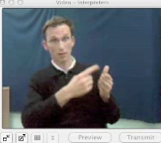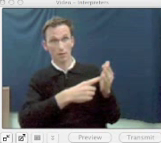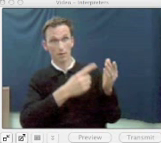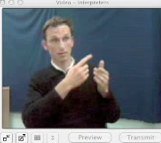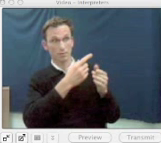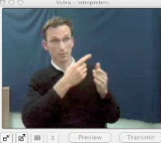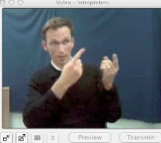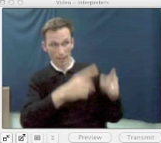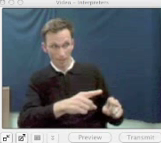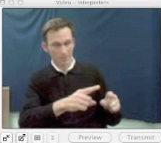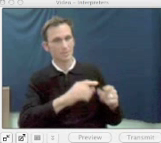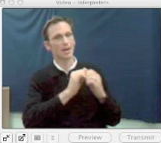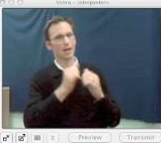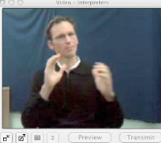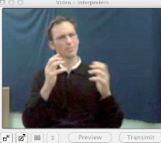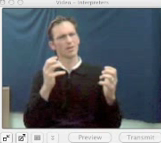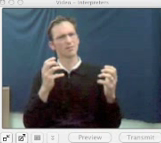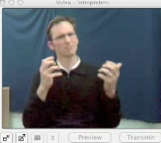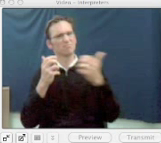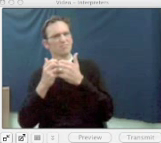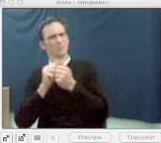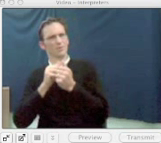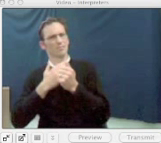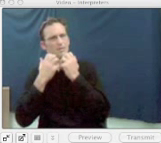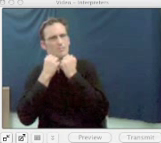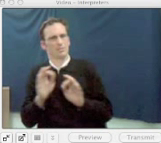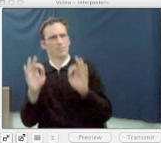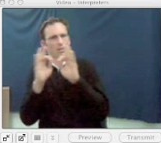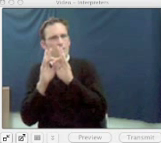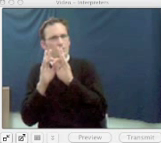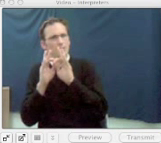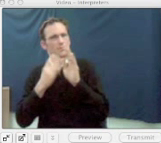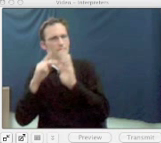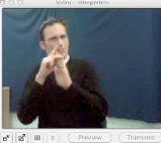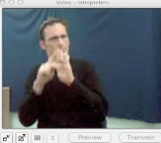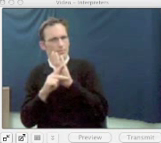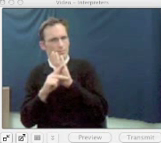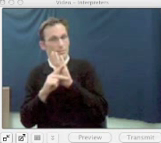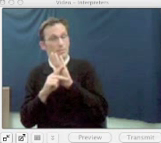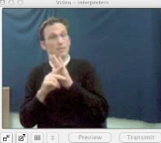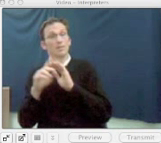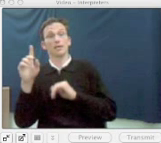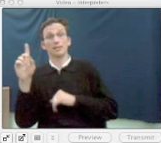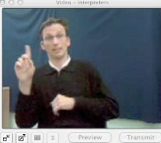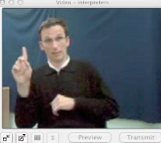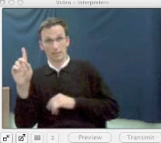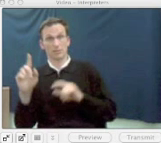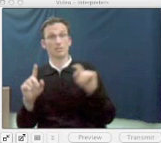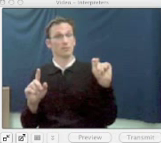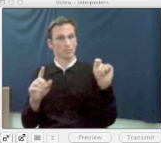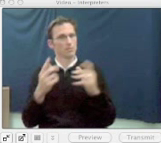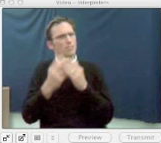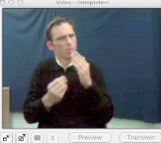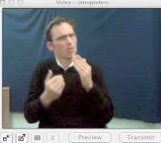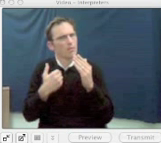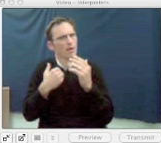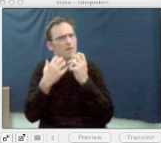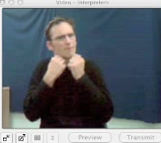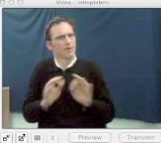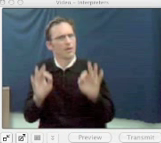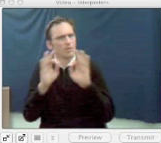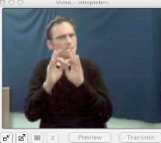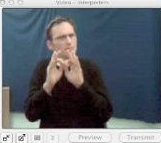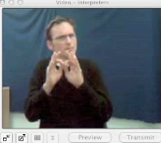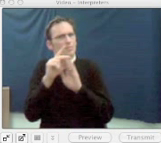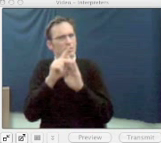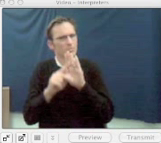So deontologists and teleologists both have values and principles. For example, we could look at the RID Code